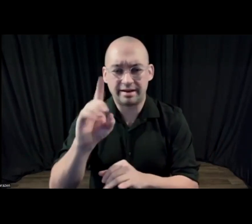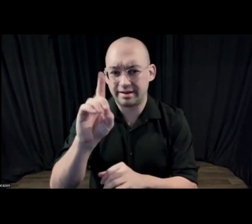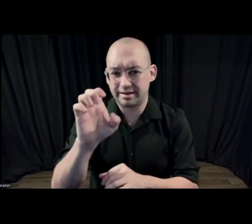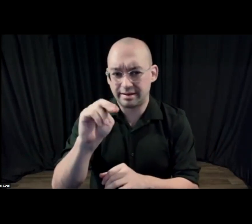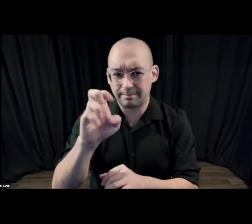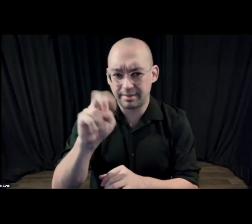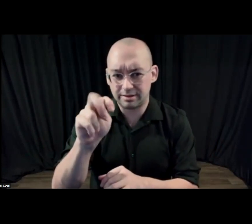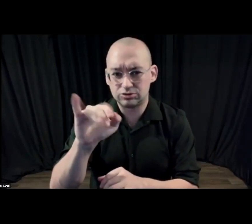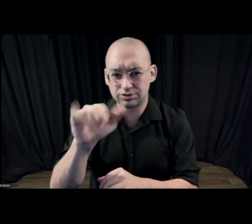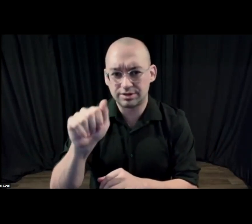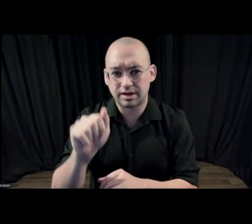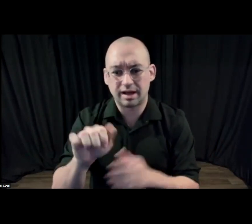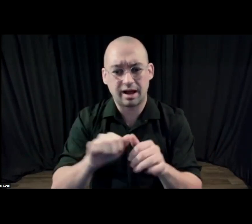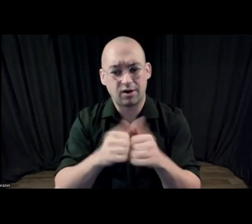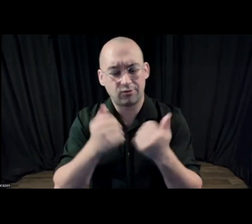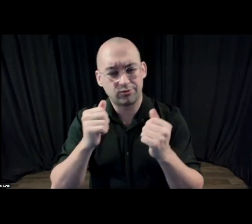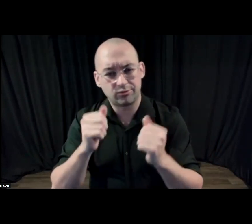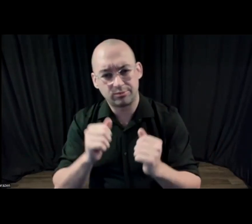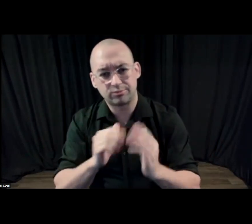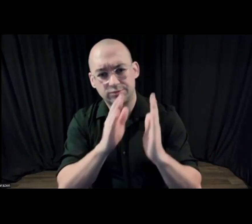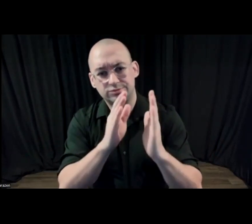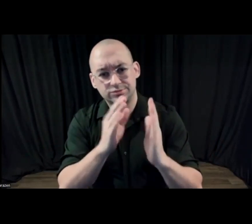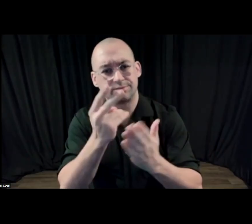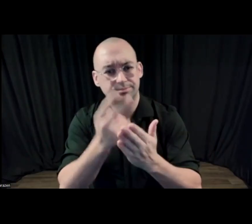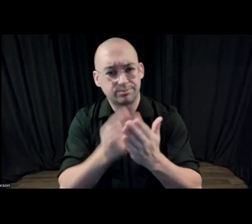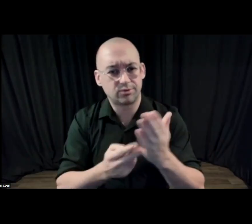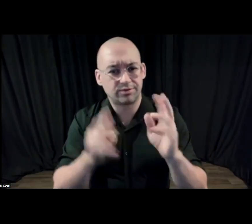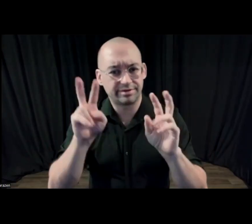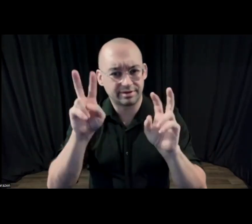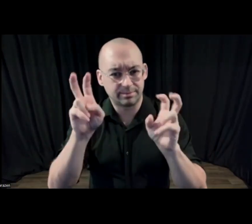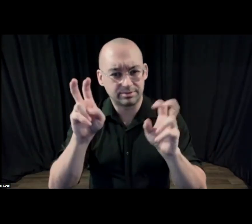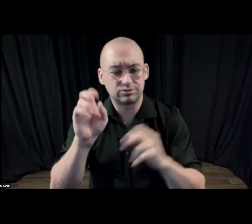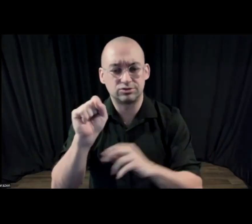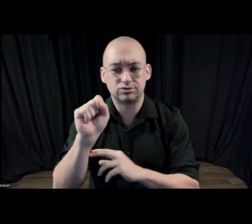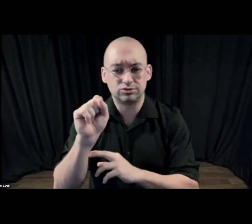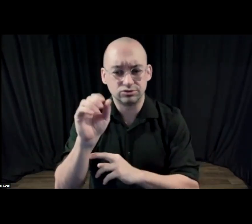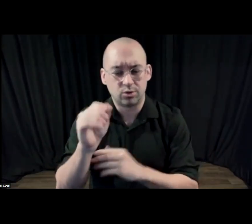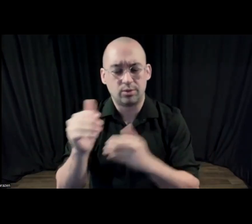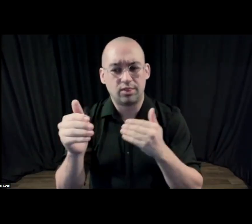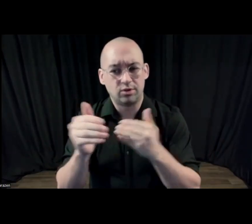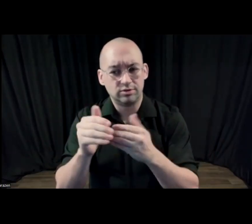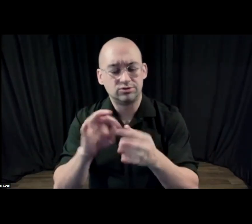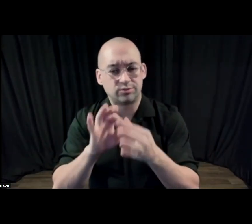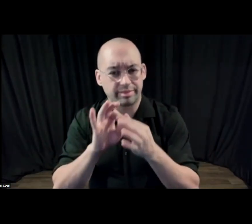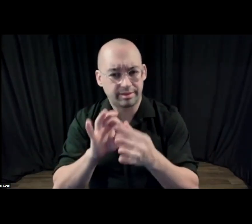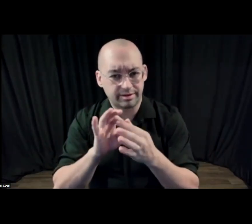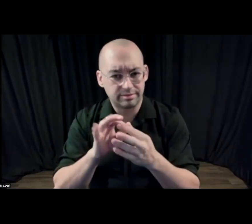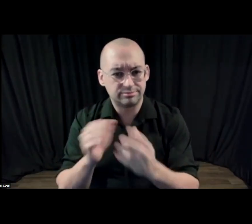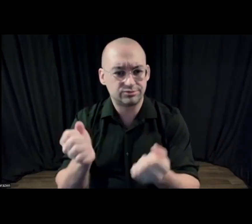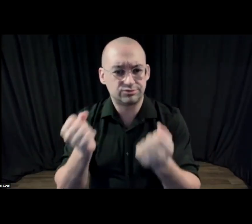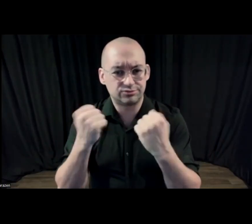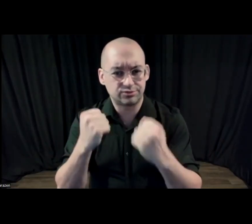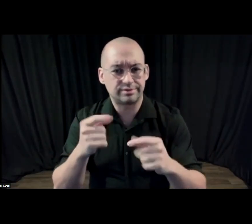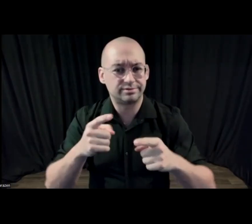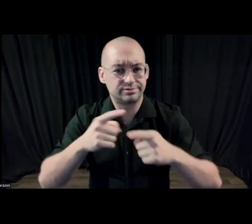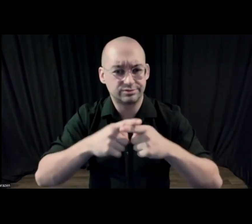of how we approach the two topics that are so closely related and there's strong intersection between the